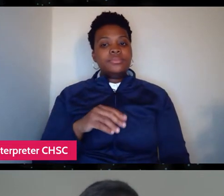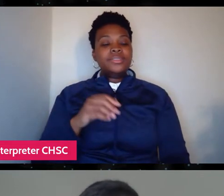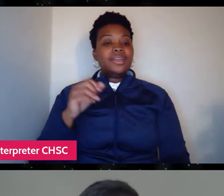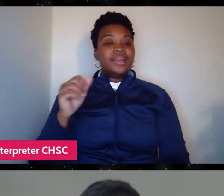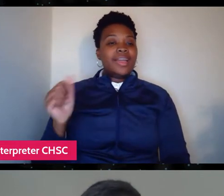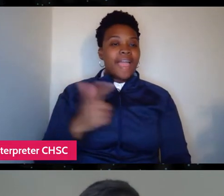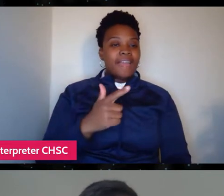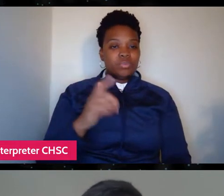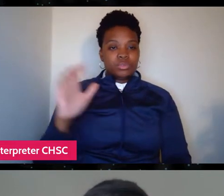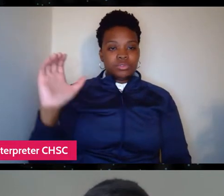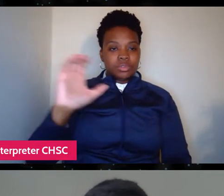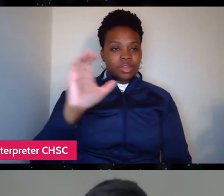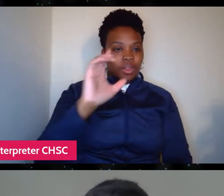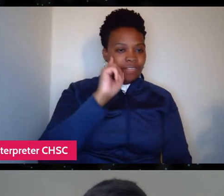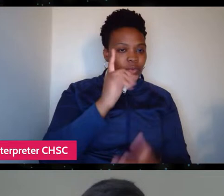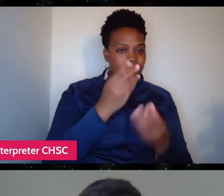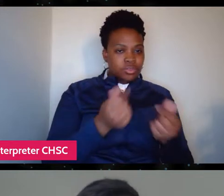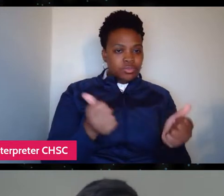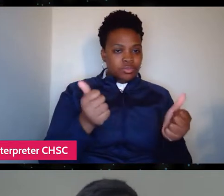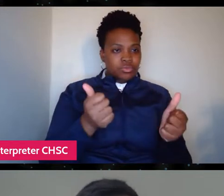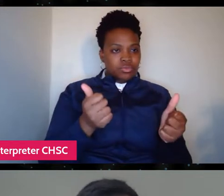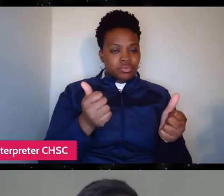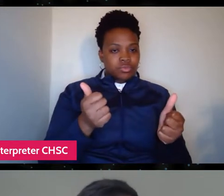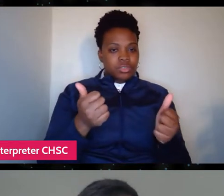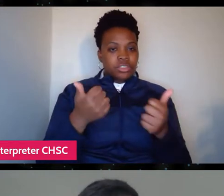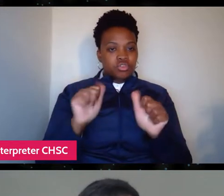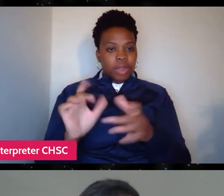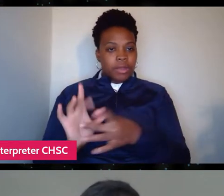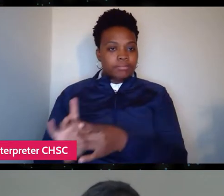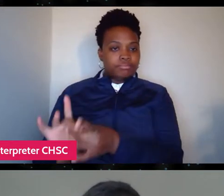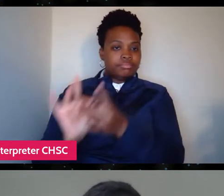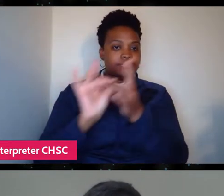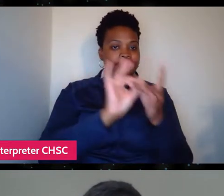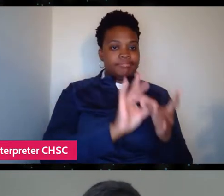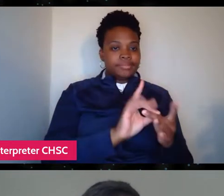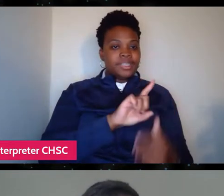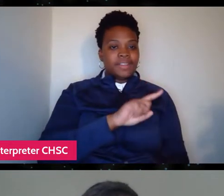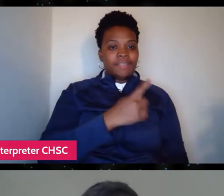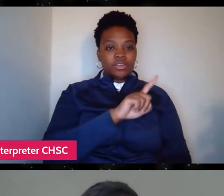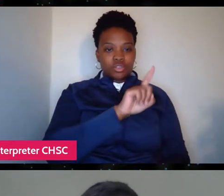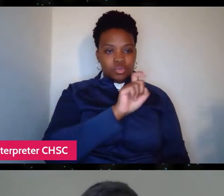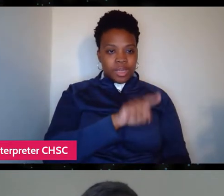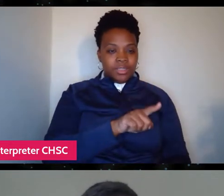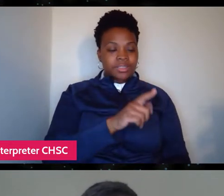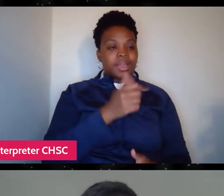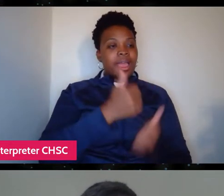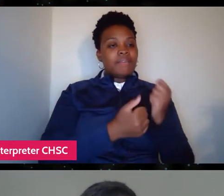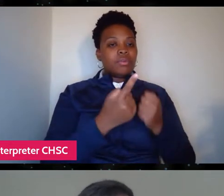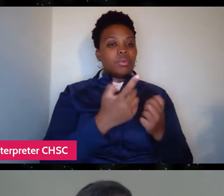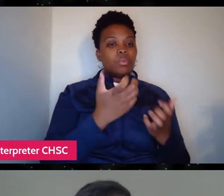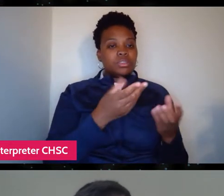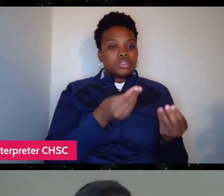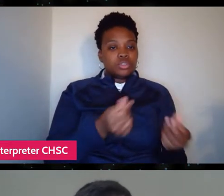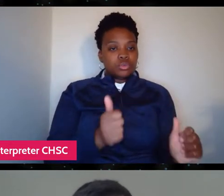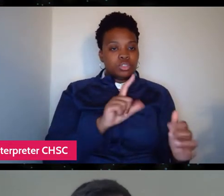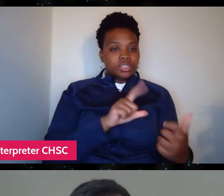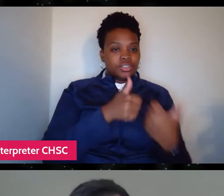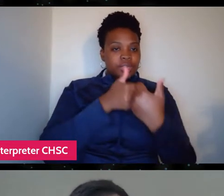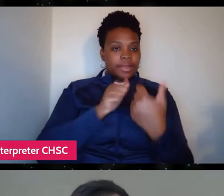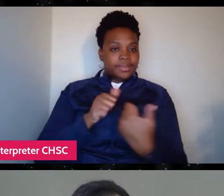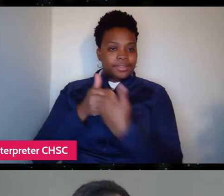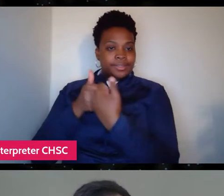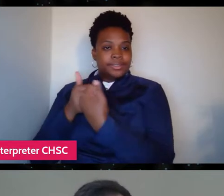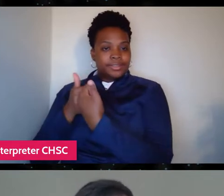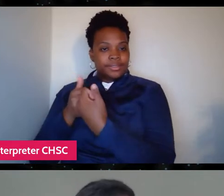for solutions, to kind of bring this full circle back to the first question. Everybody wants solutions to the challenges our food system is